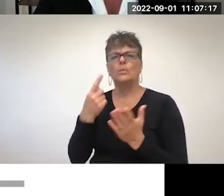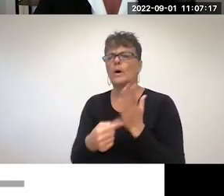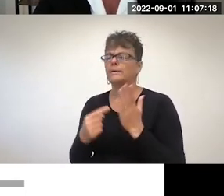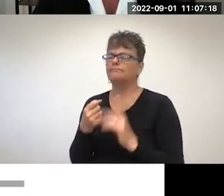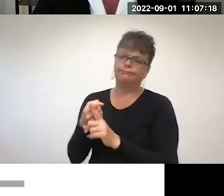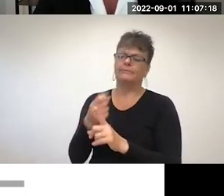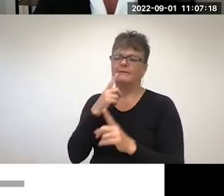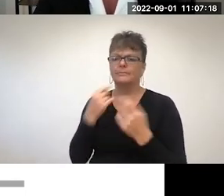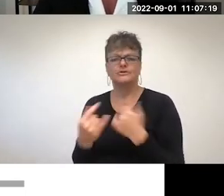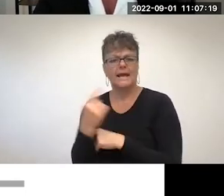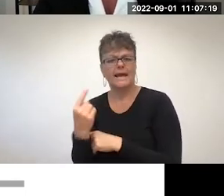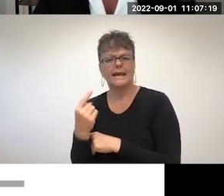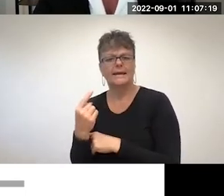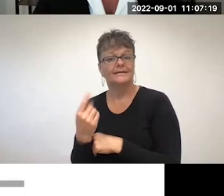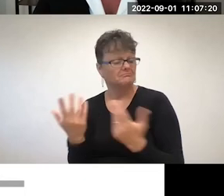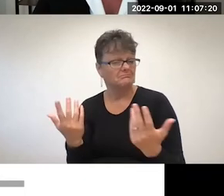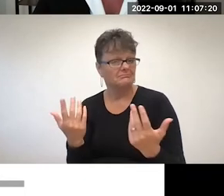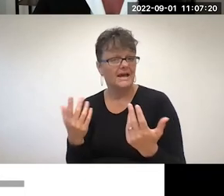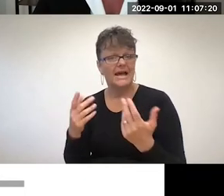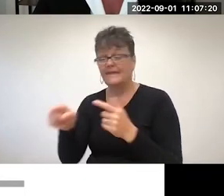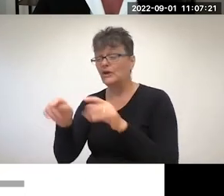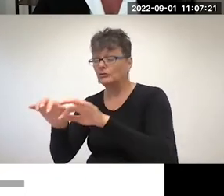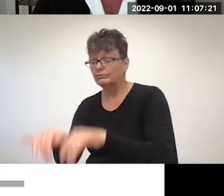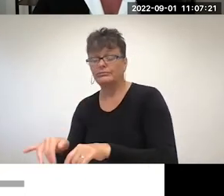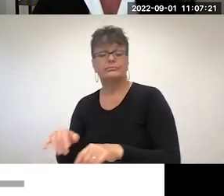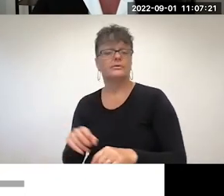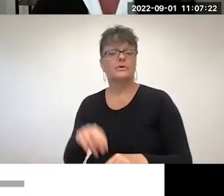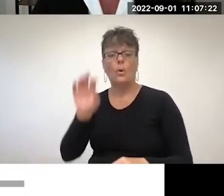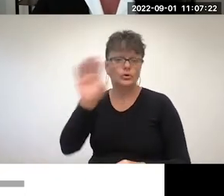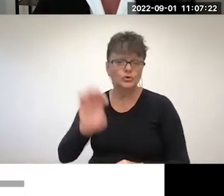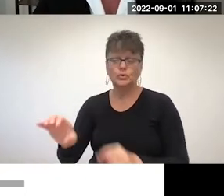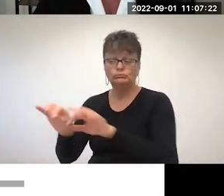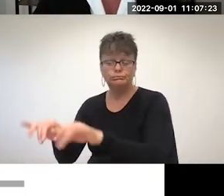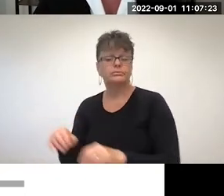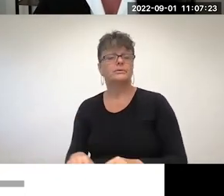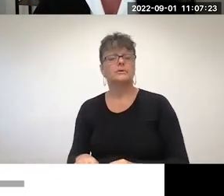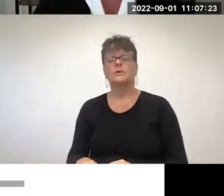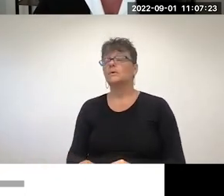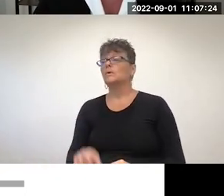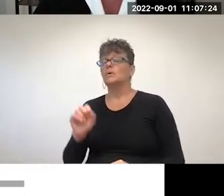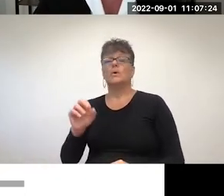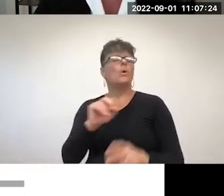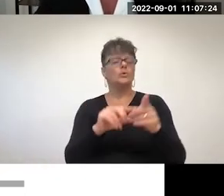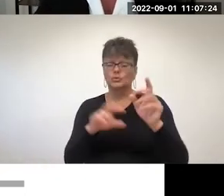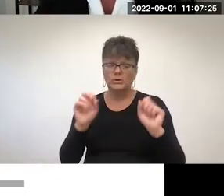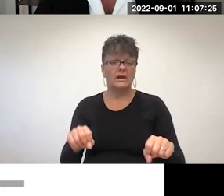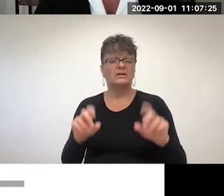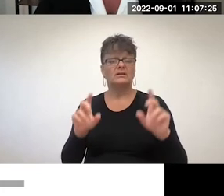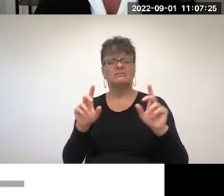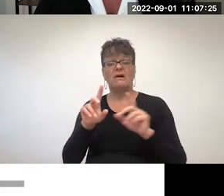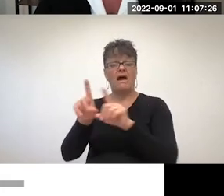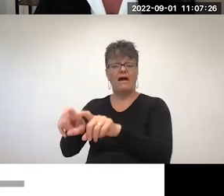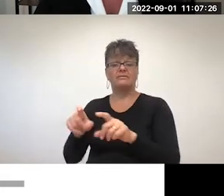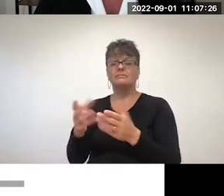Zoom in that way. This could be a great module closing activity as well. Give me a reflection, just a quick written or recorded list of